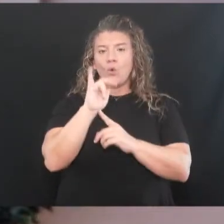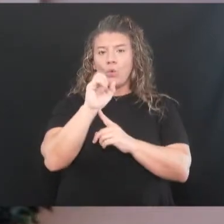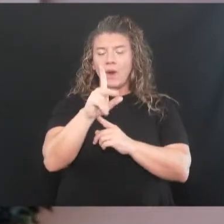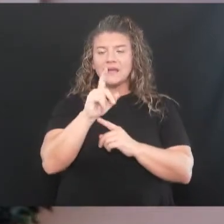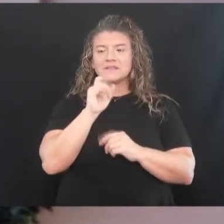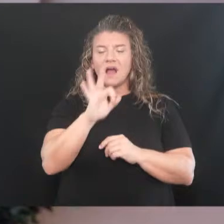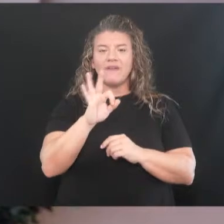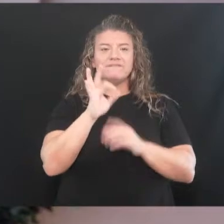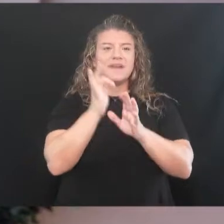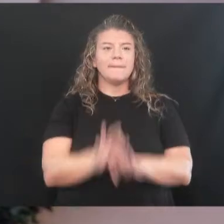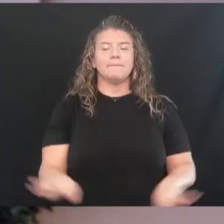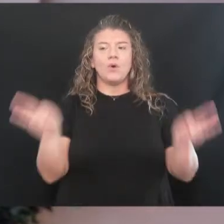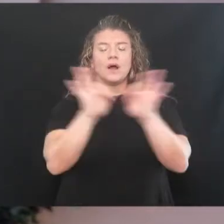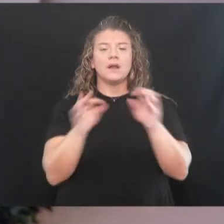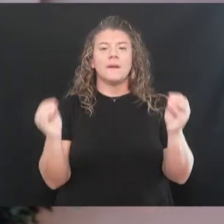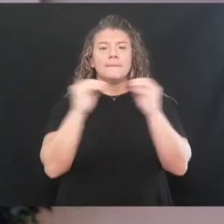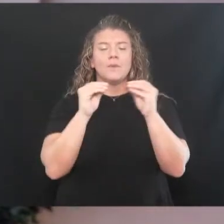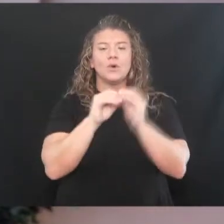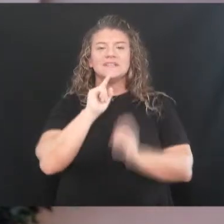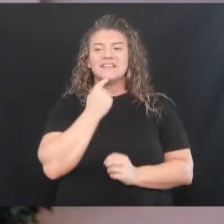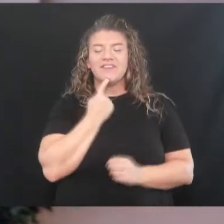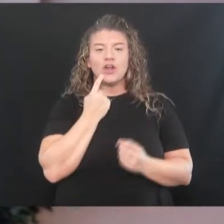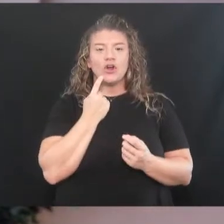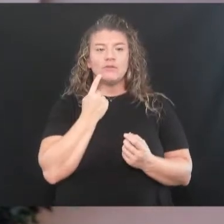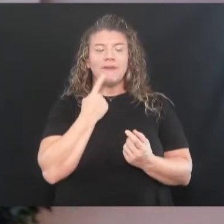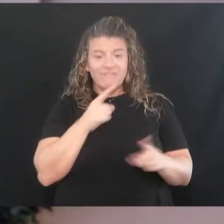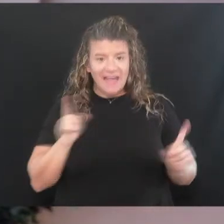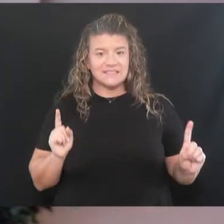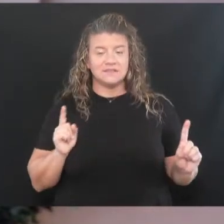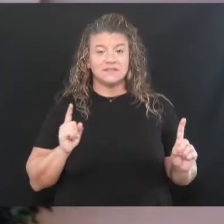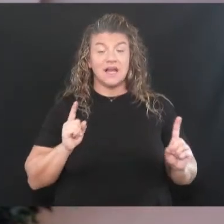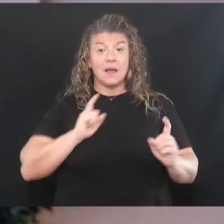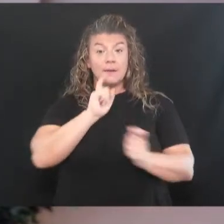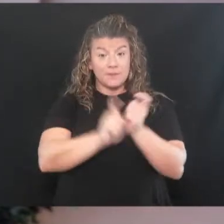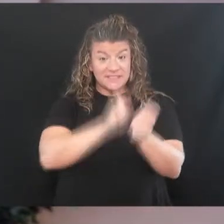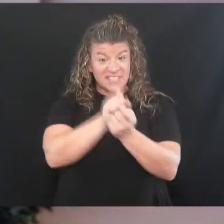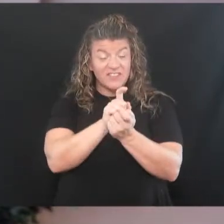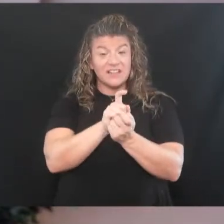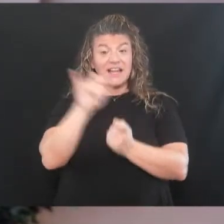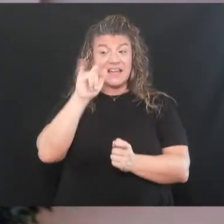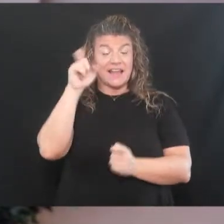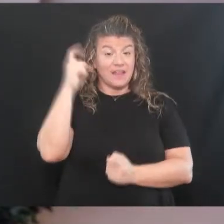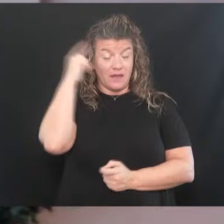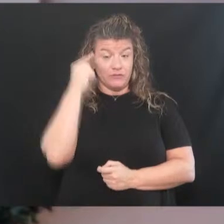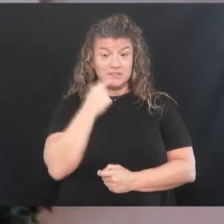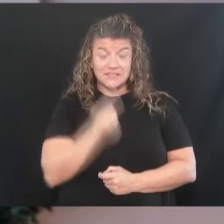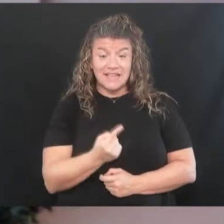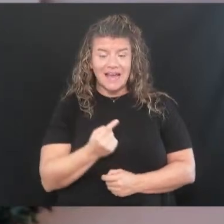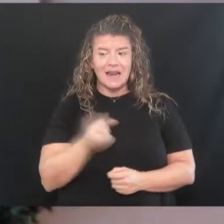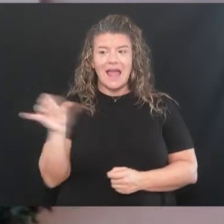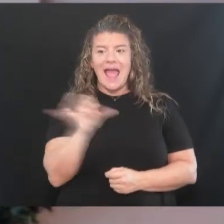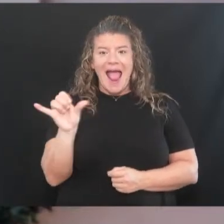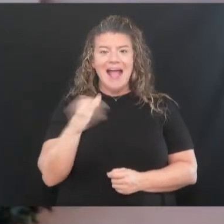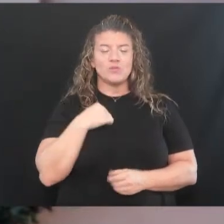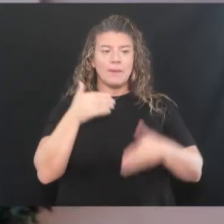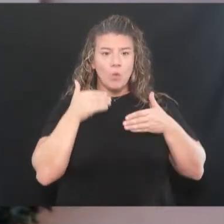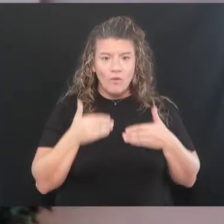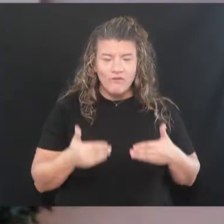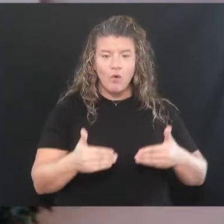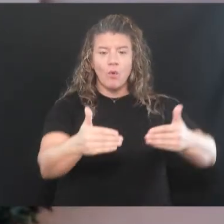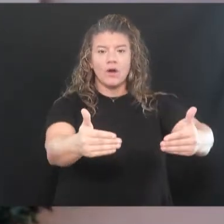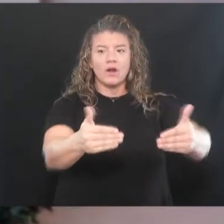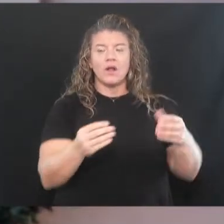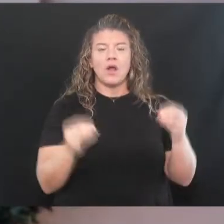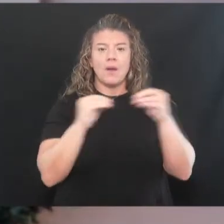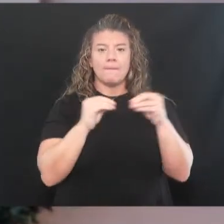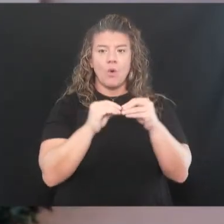substantial, more severe effects. Particularly, as the governor has said, as we move